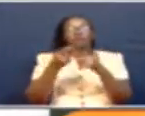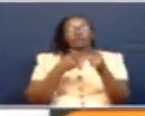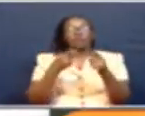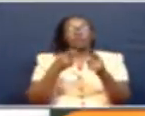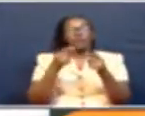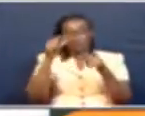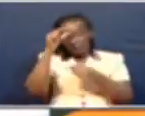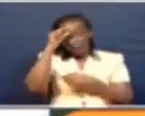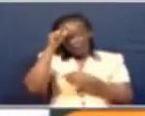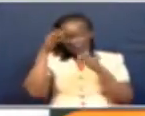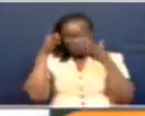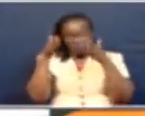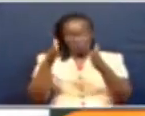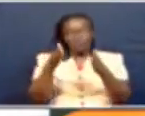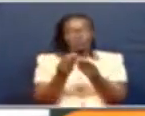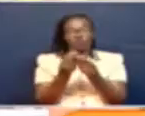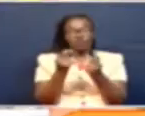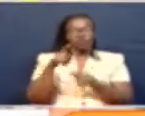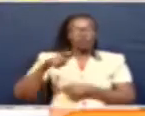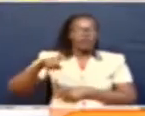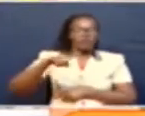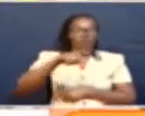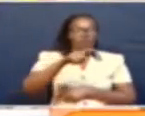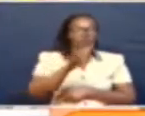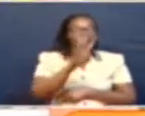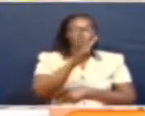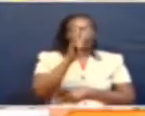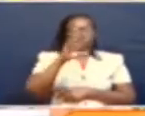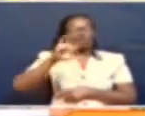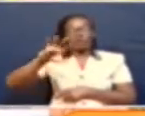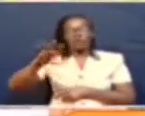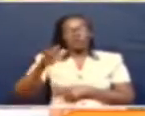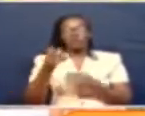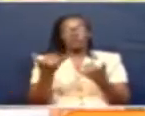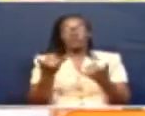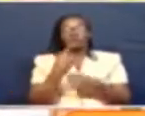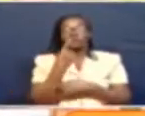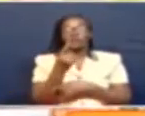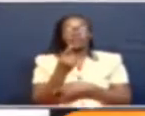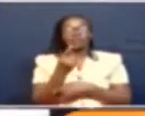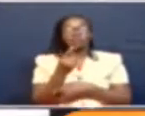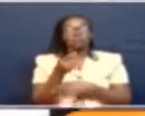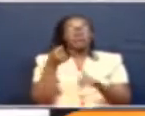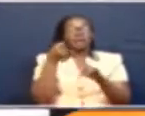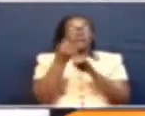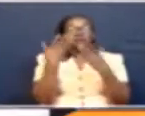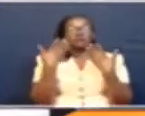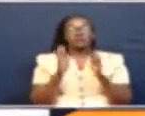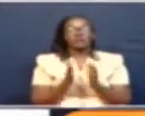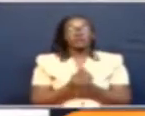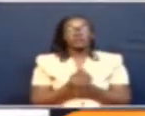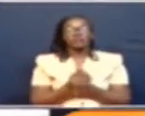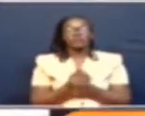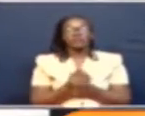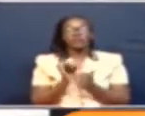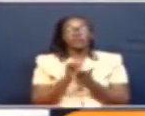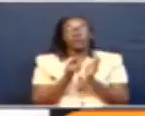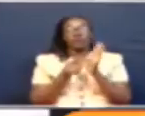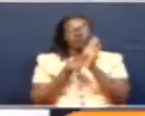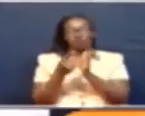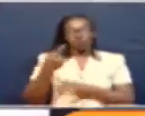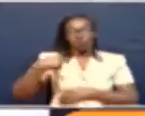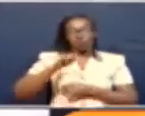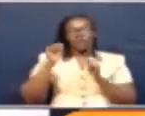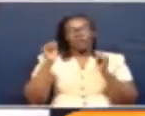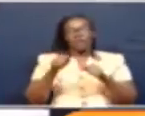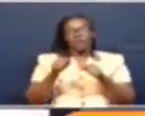in dealing with the fall armyworm. 42 counties now say to be under attack. So it's essential that we're able to track